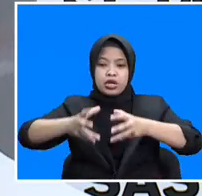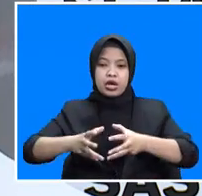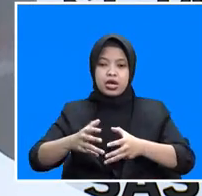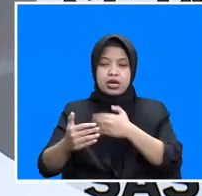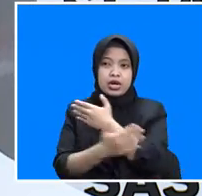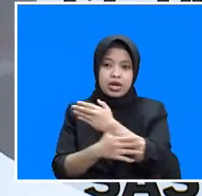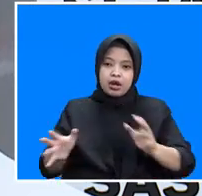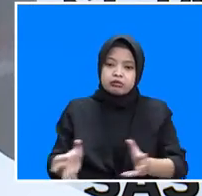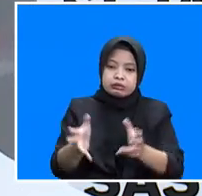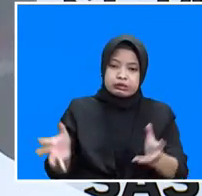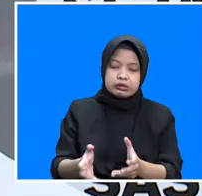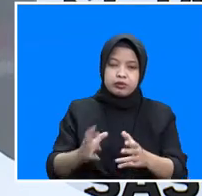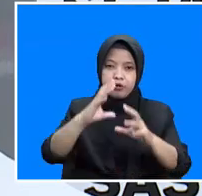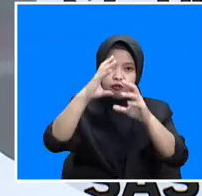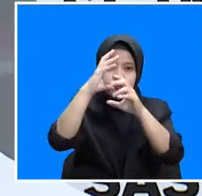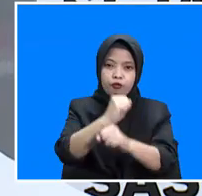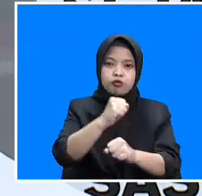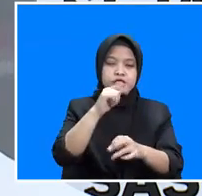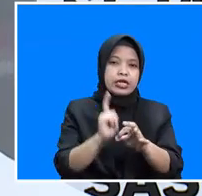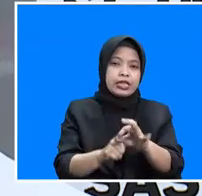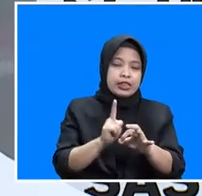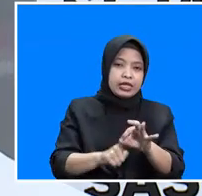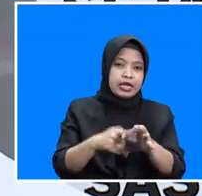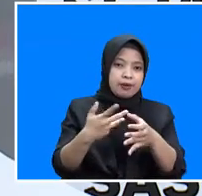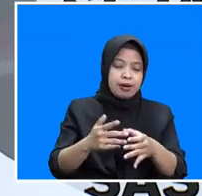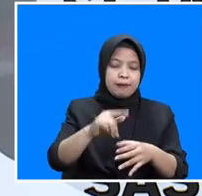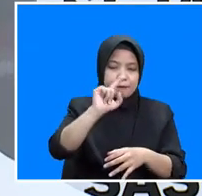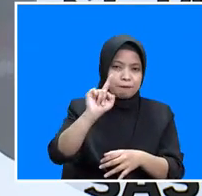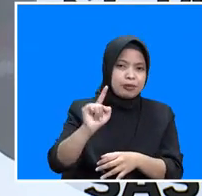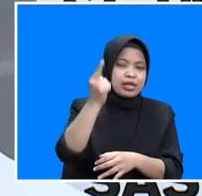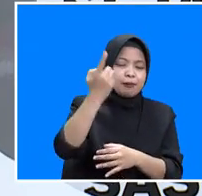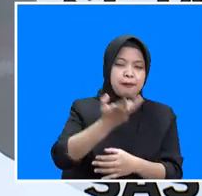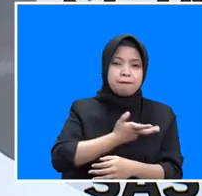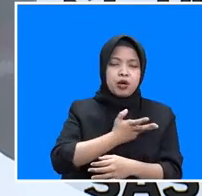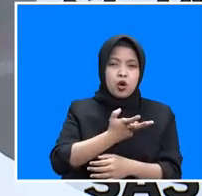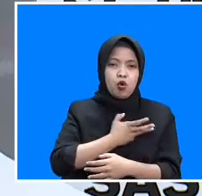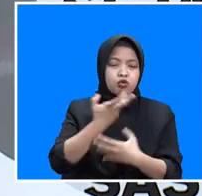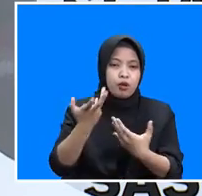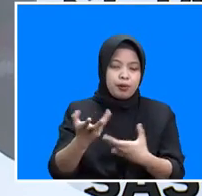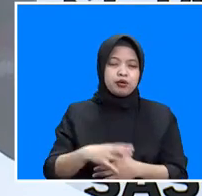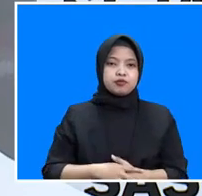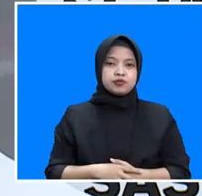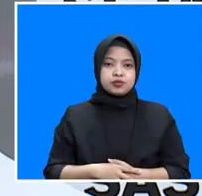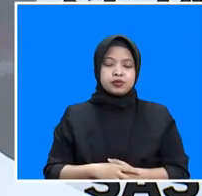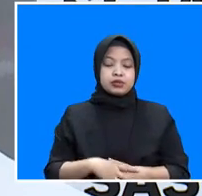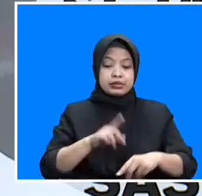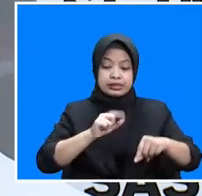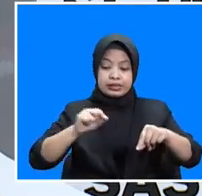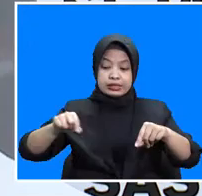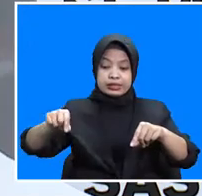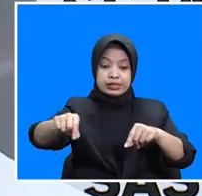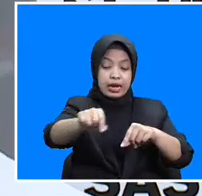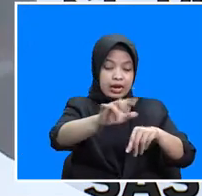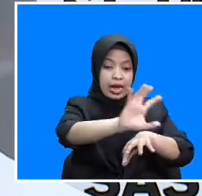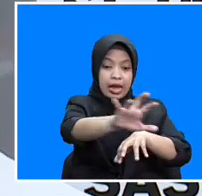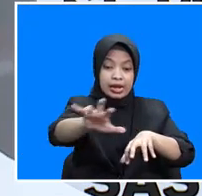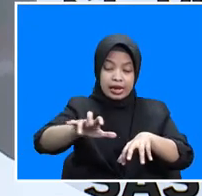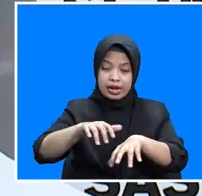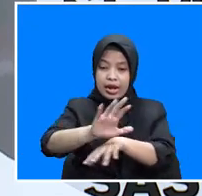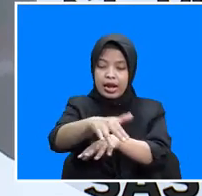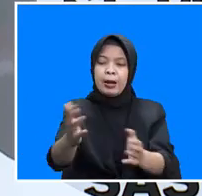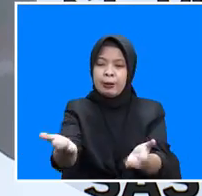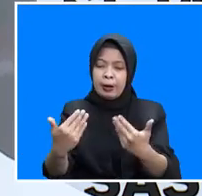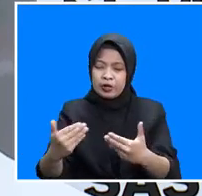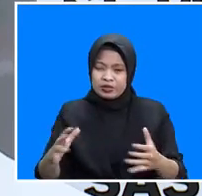things. The first is we must try to reach and retain every child in school. We have to absolutely try to do